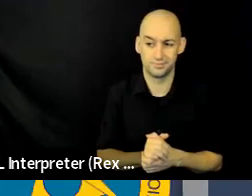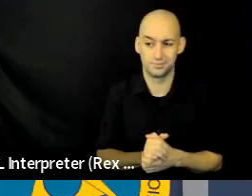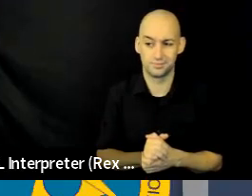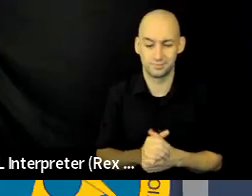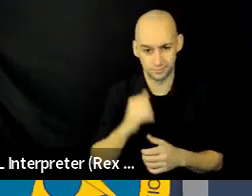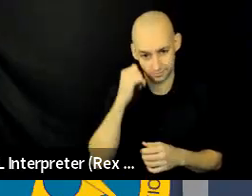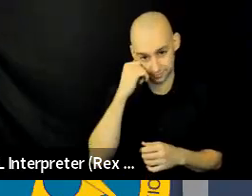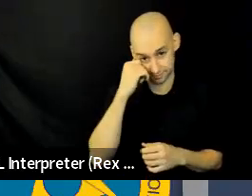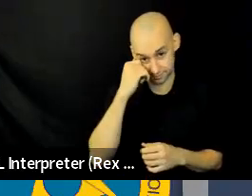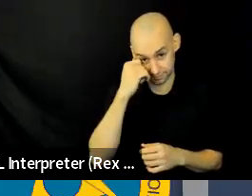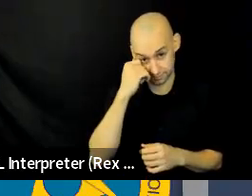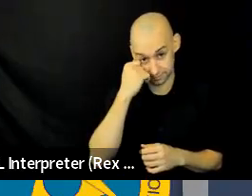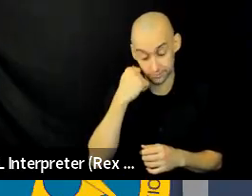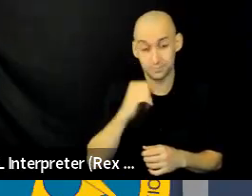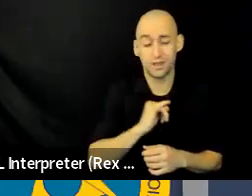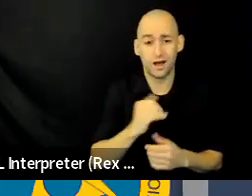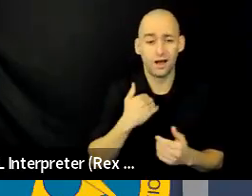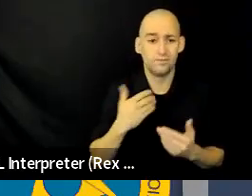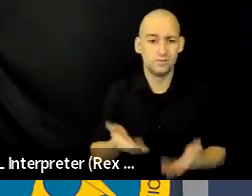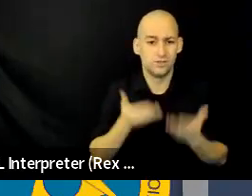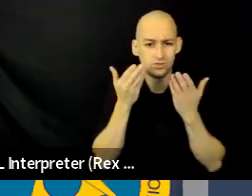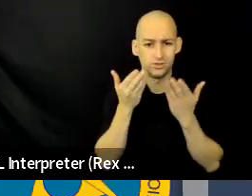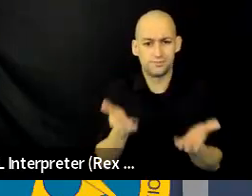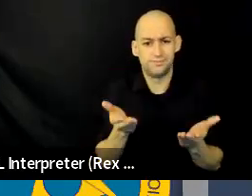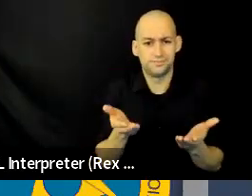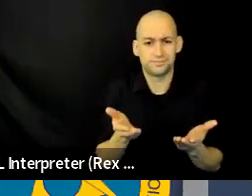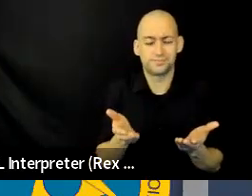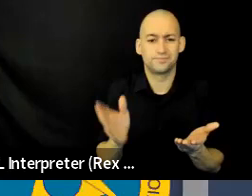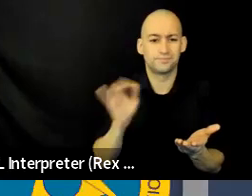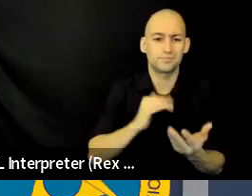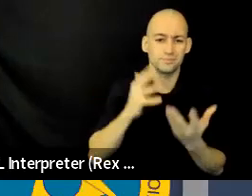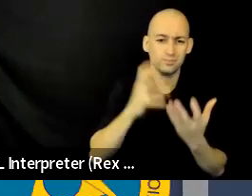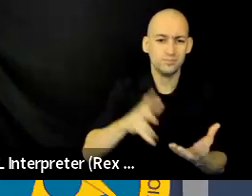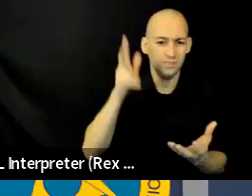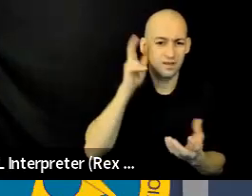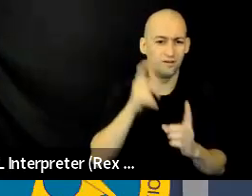While I have a suggestion, I'd like to hear from our